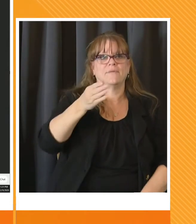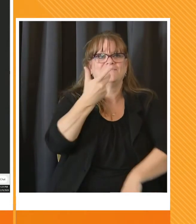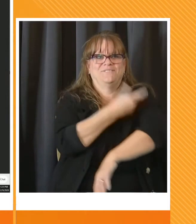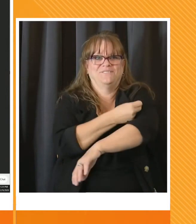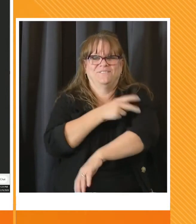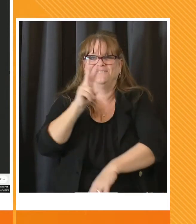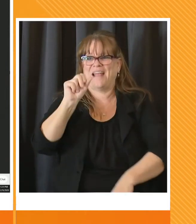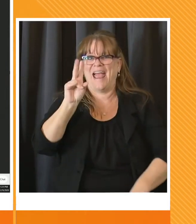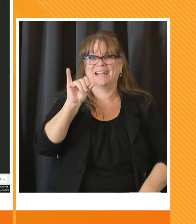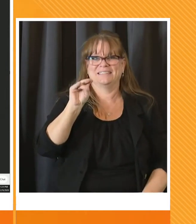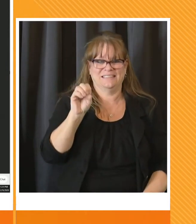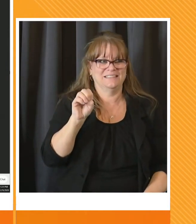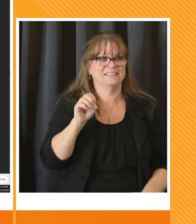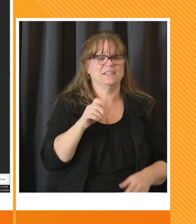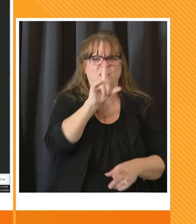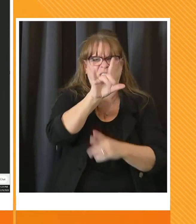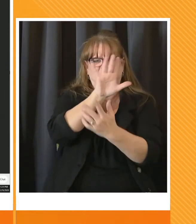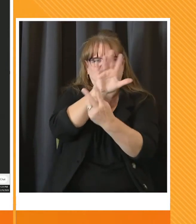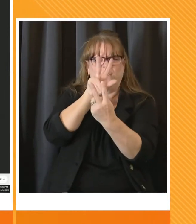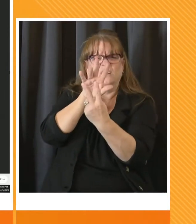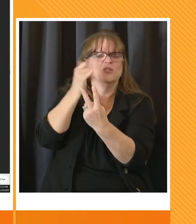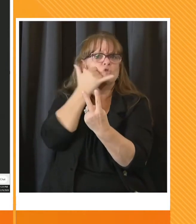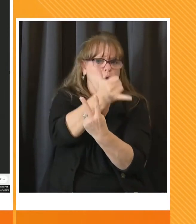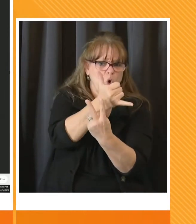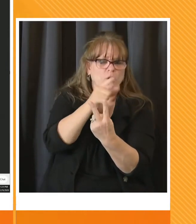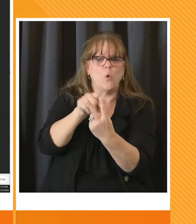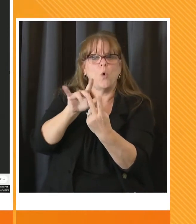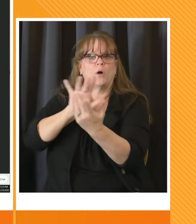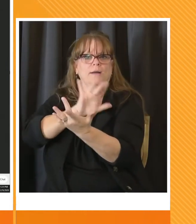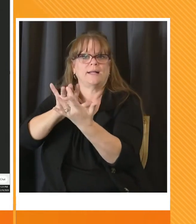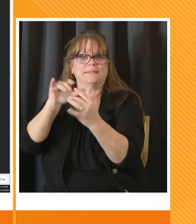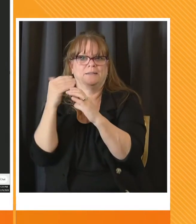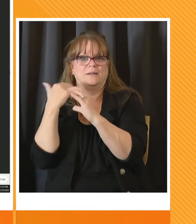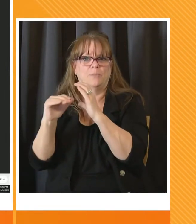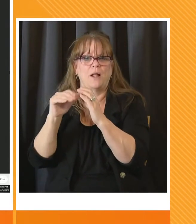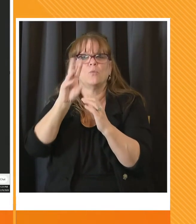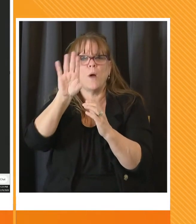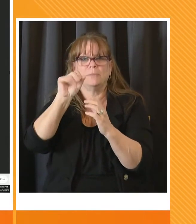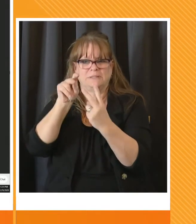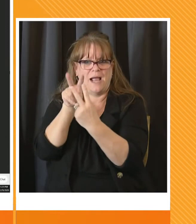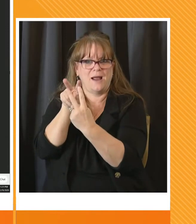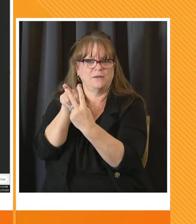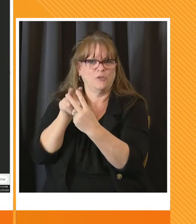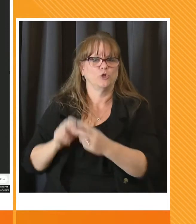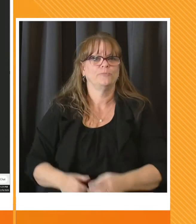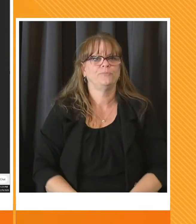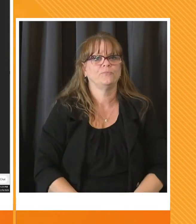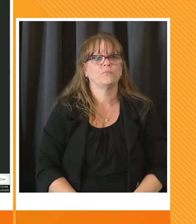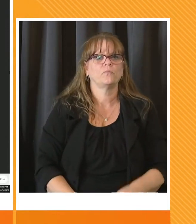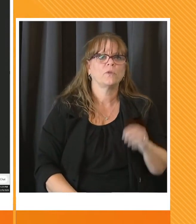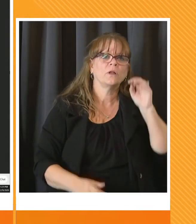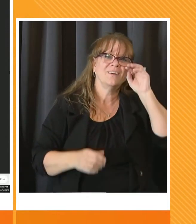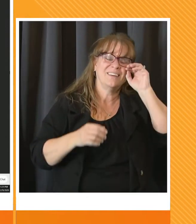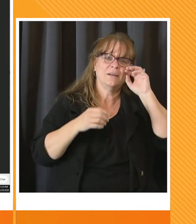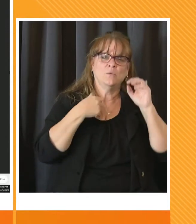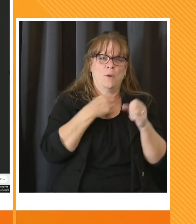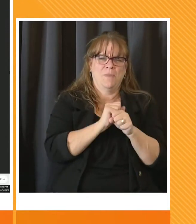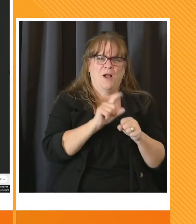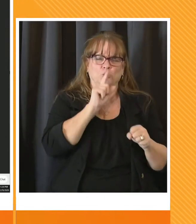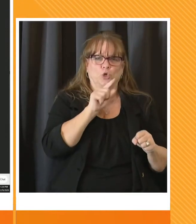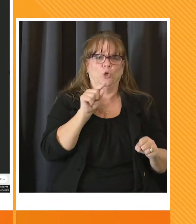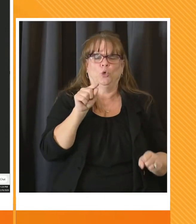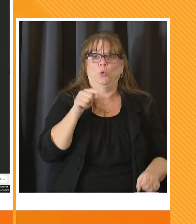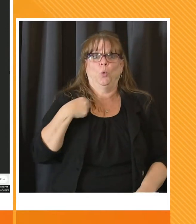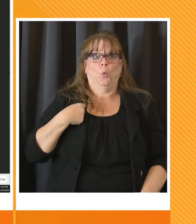So we want to ensure that not one dose of this vaccine gets wasted.